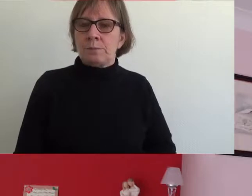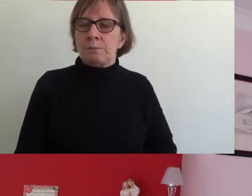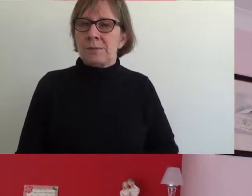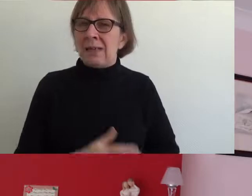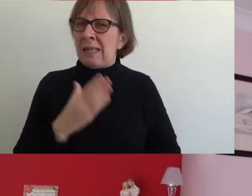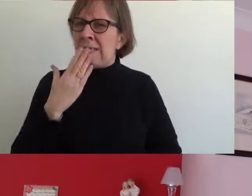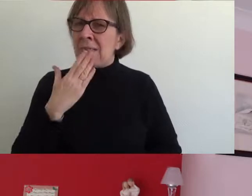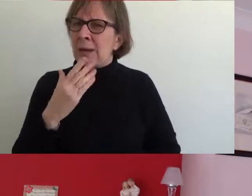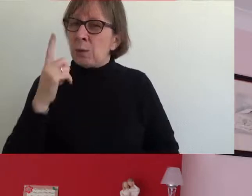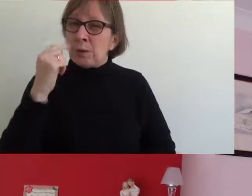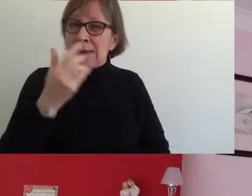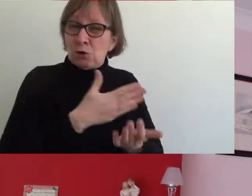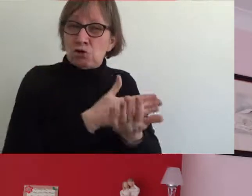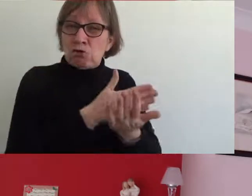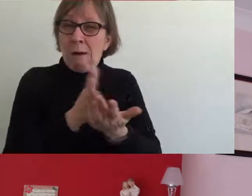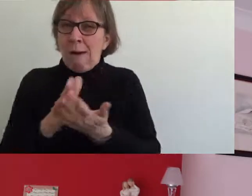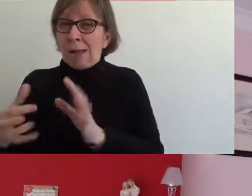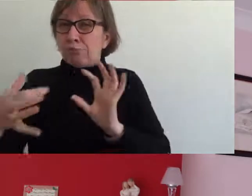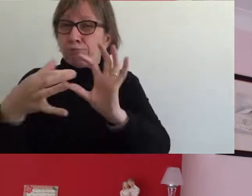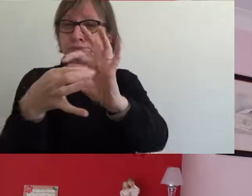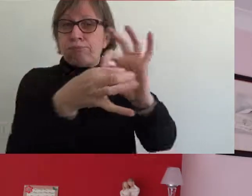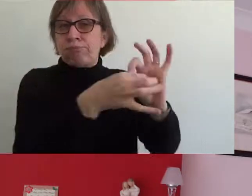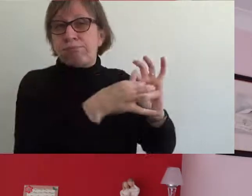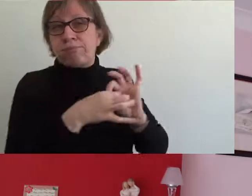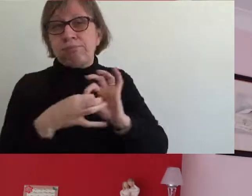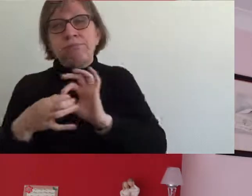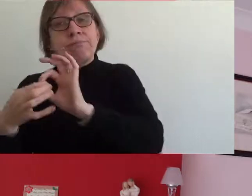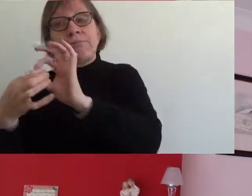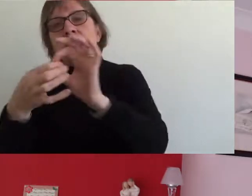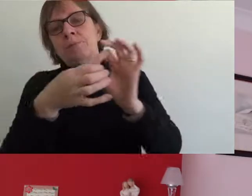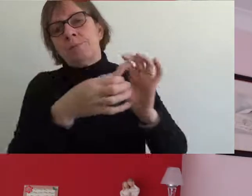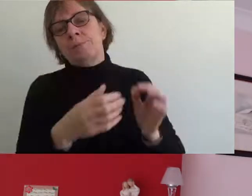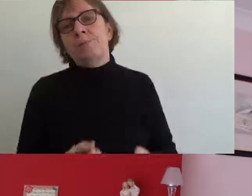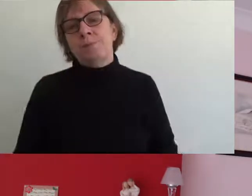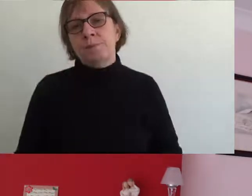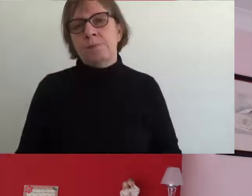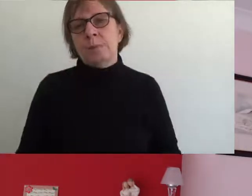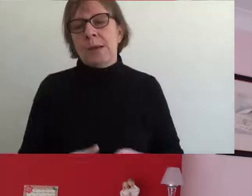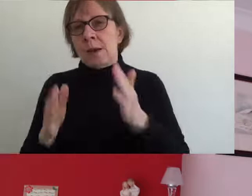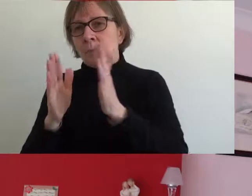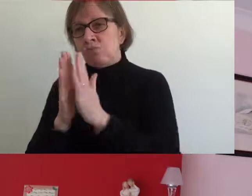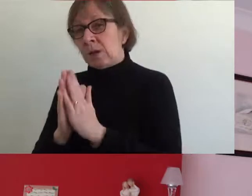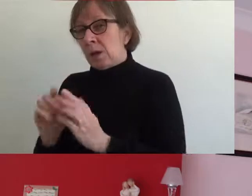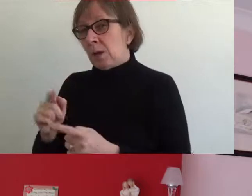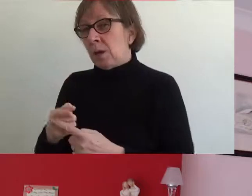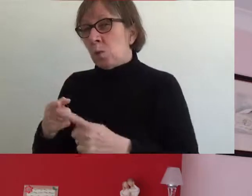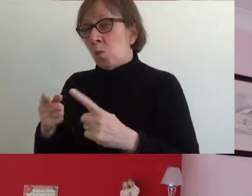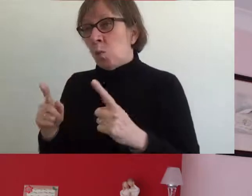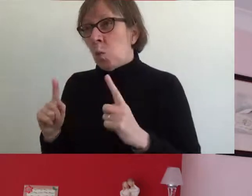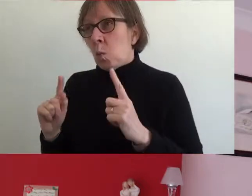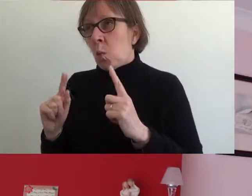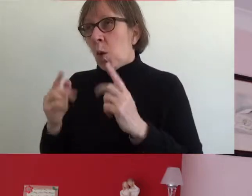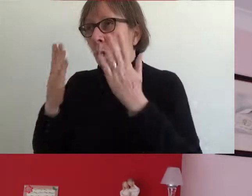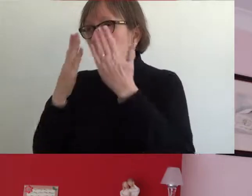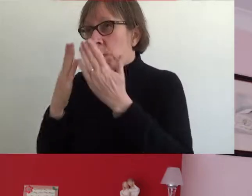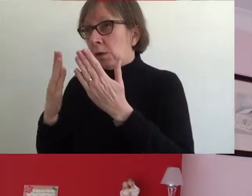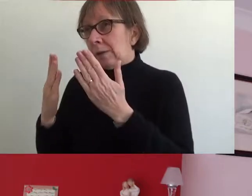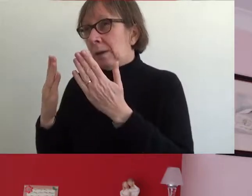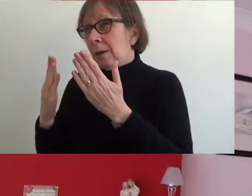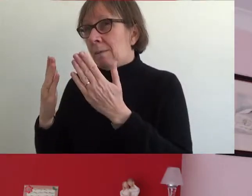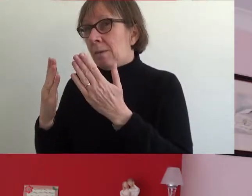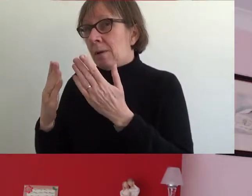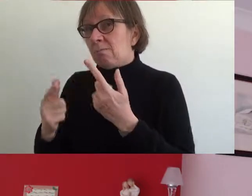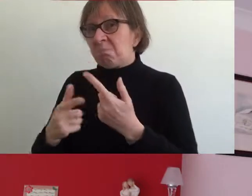Lord, thank you for this time that we can share together today. And we pray that as we worship and think